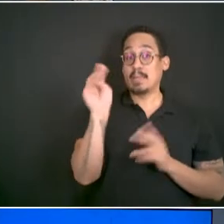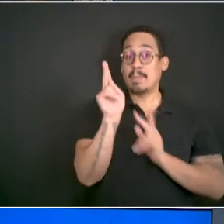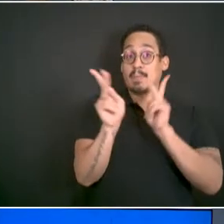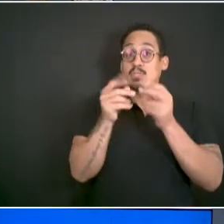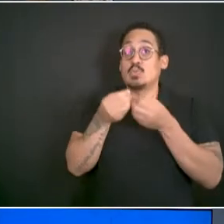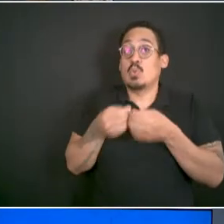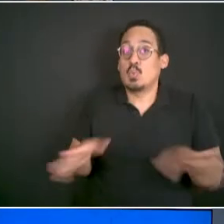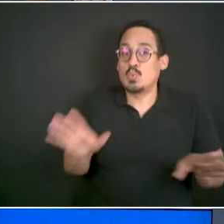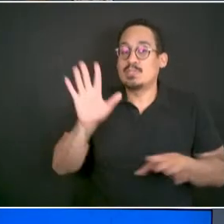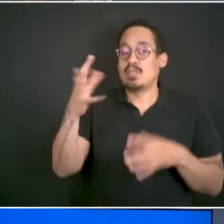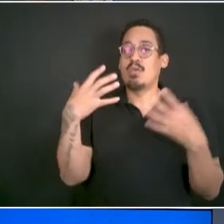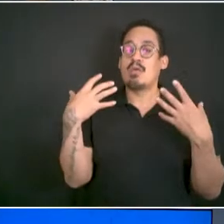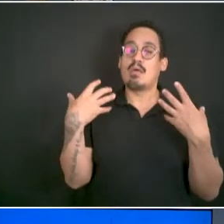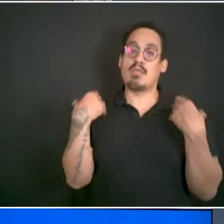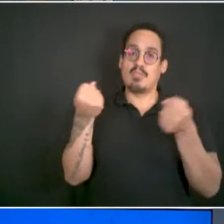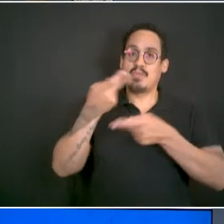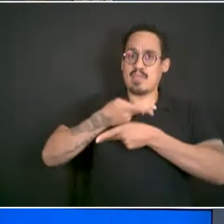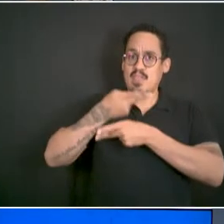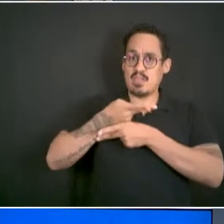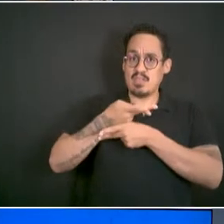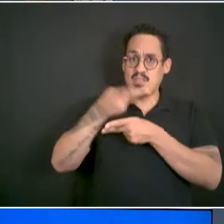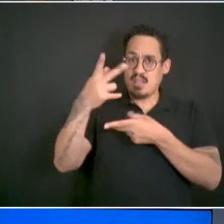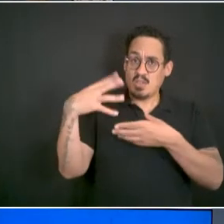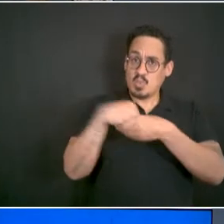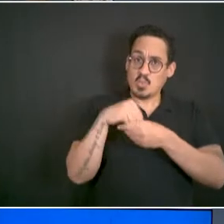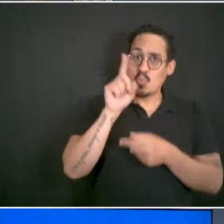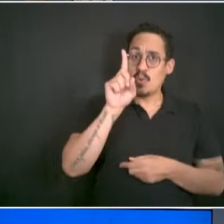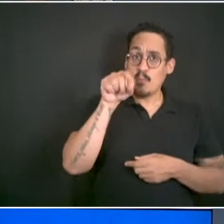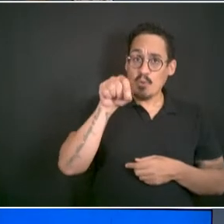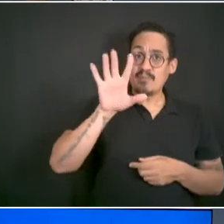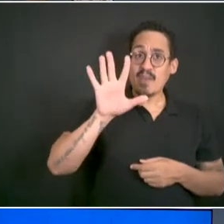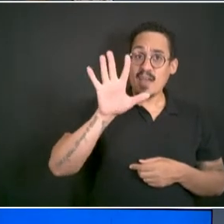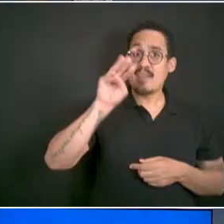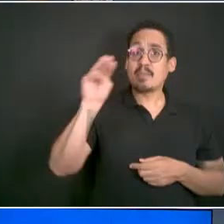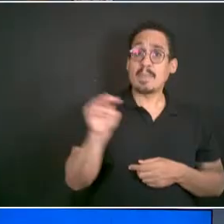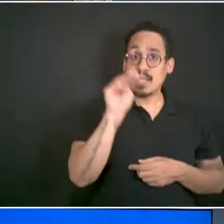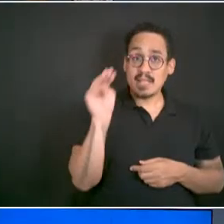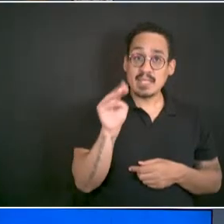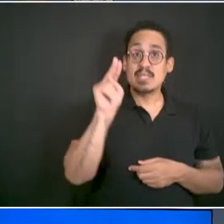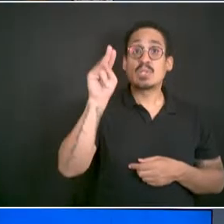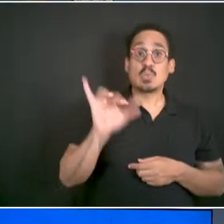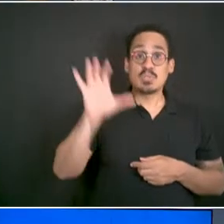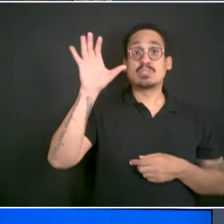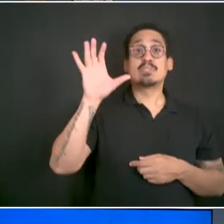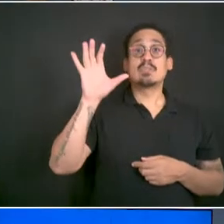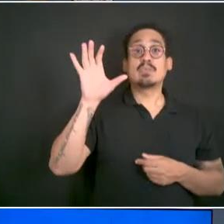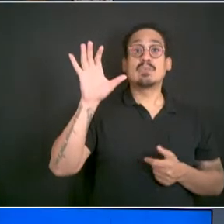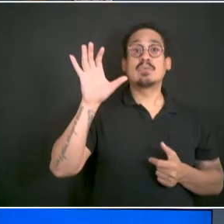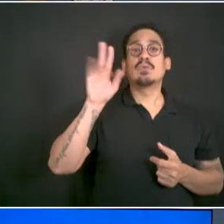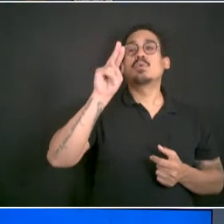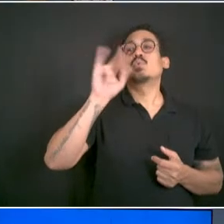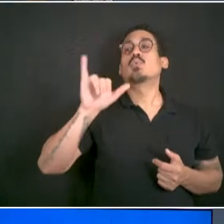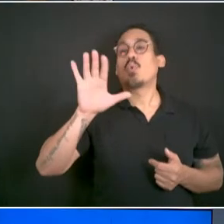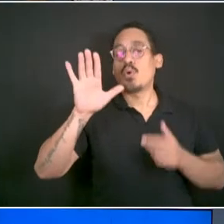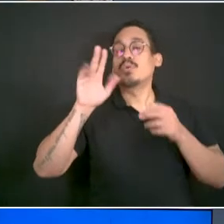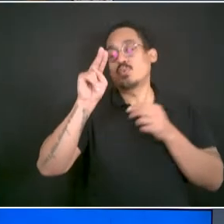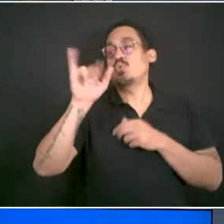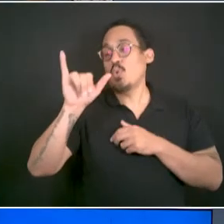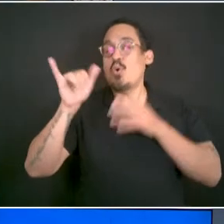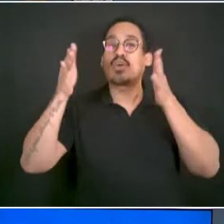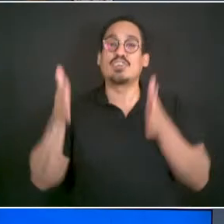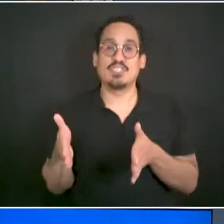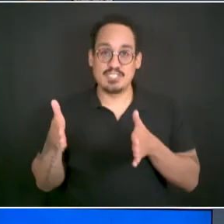million New Yorkers. Do you know how many of those New Yorkers live in New York City, and is the city sort of making any contingency plans for